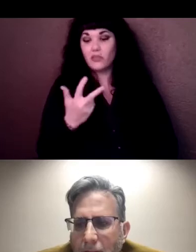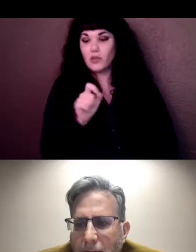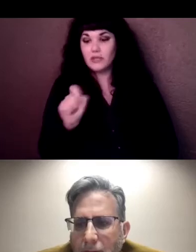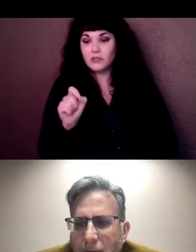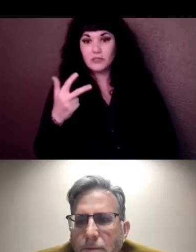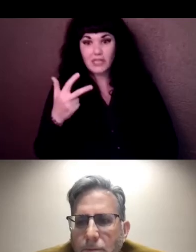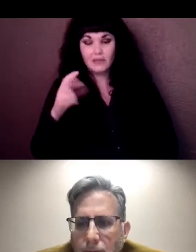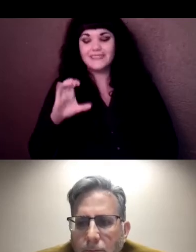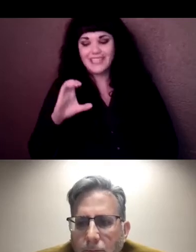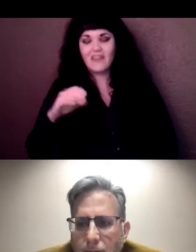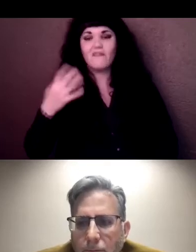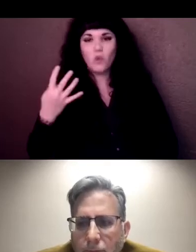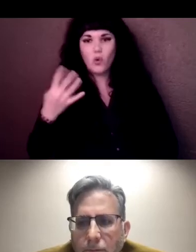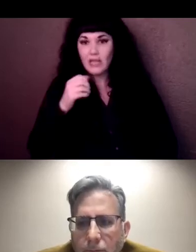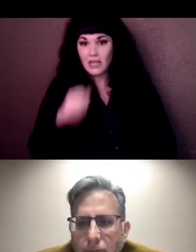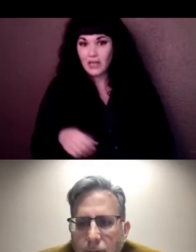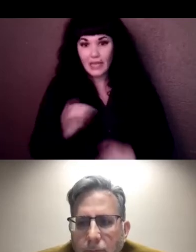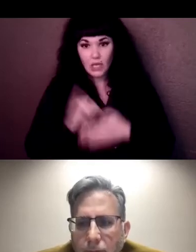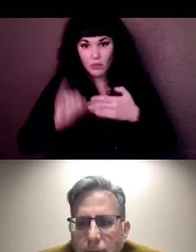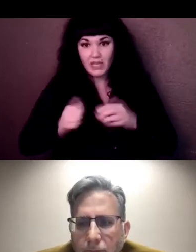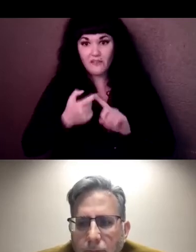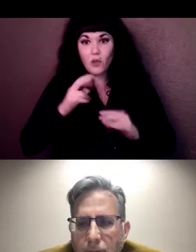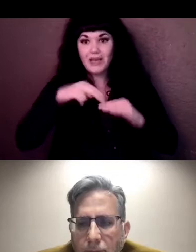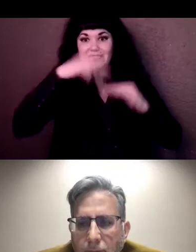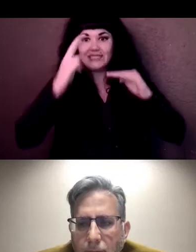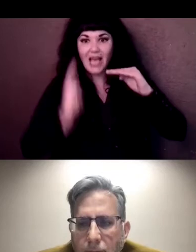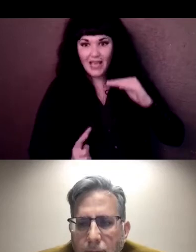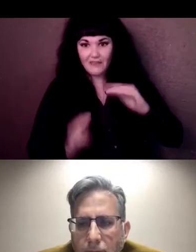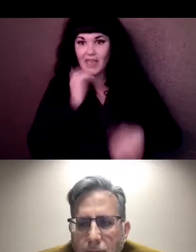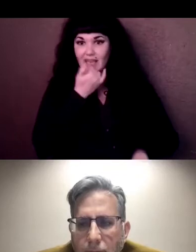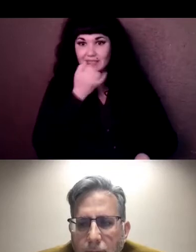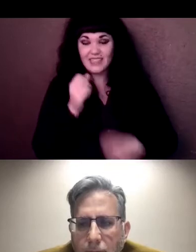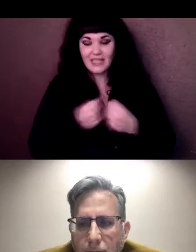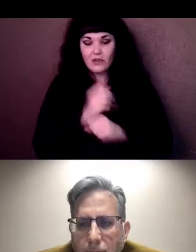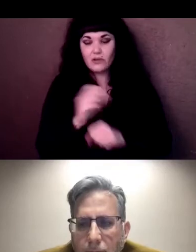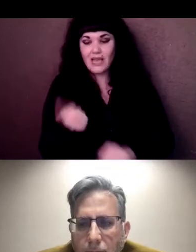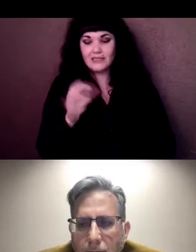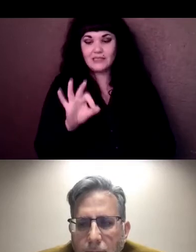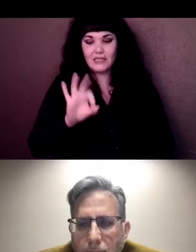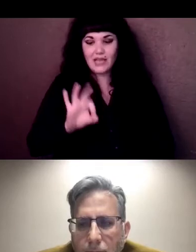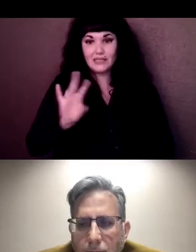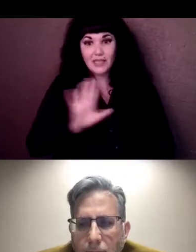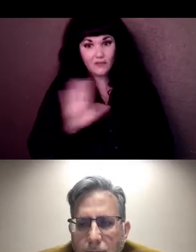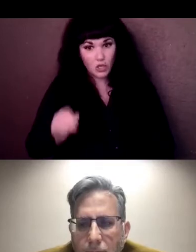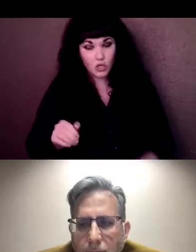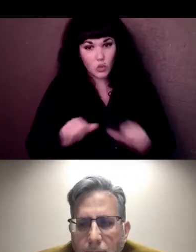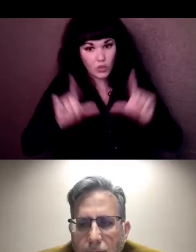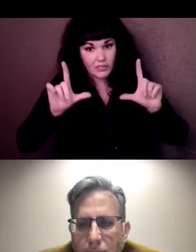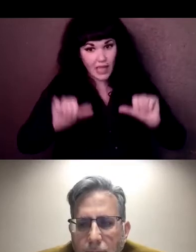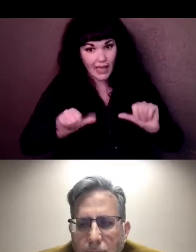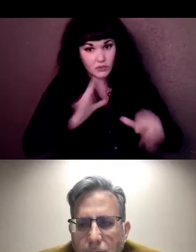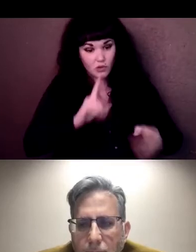incomplete from a diving accident in 1997. Your slides mentioned that your product can help with